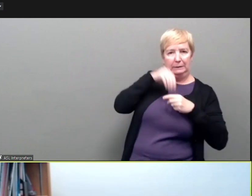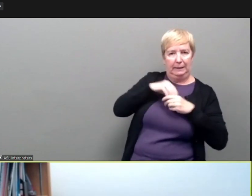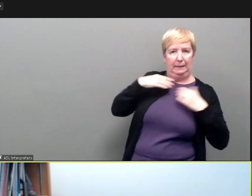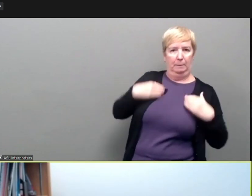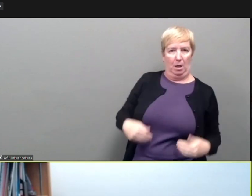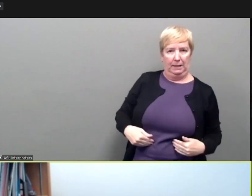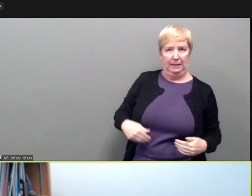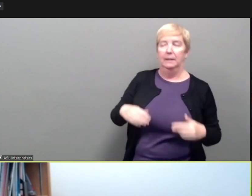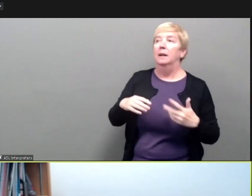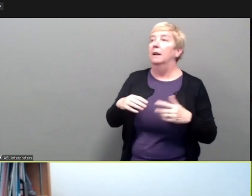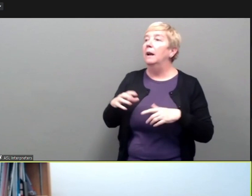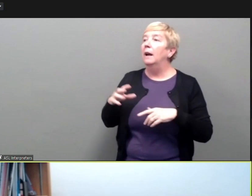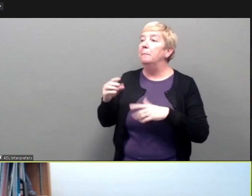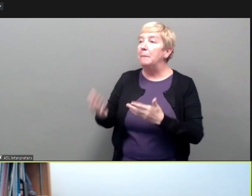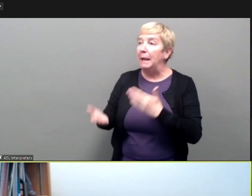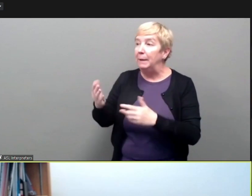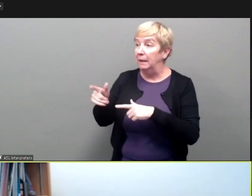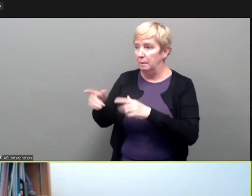it may